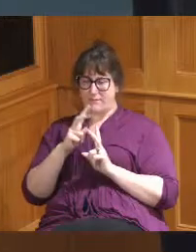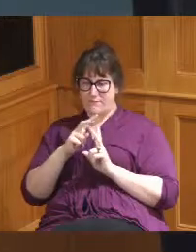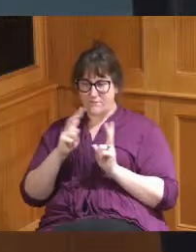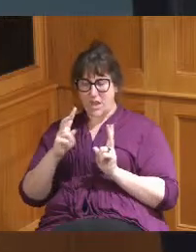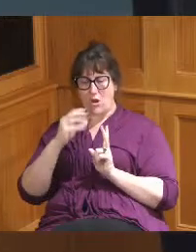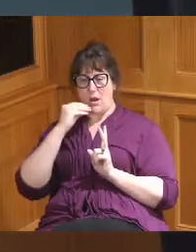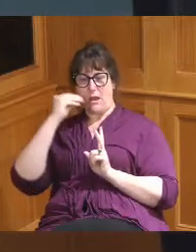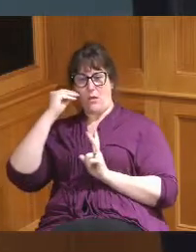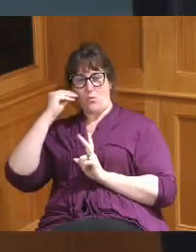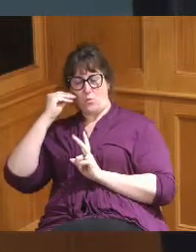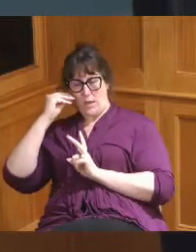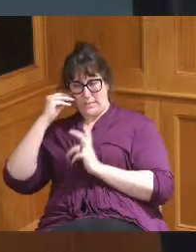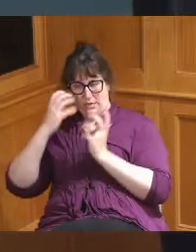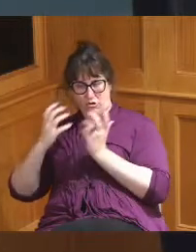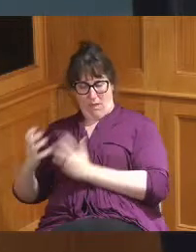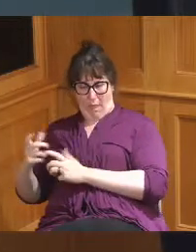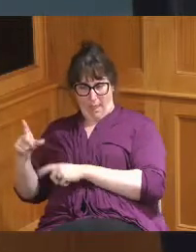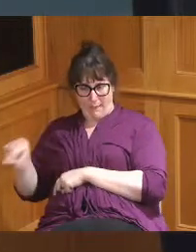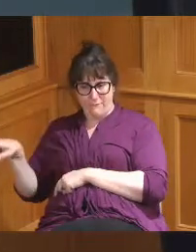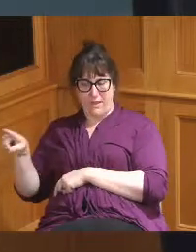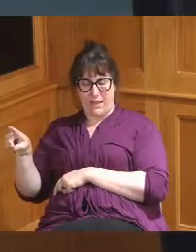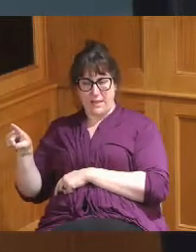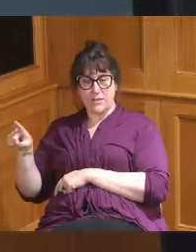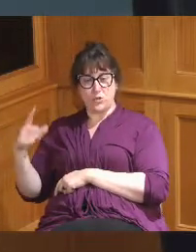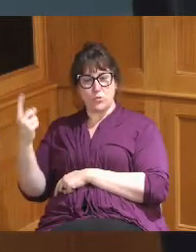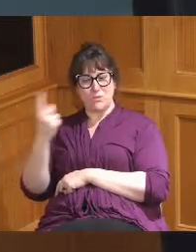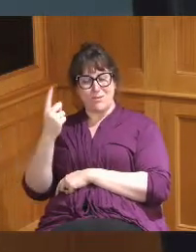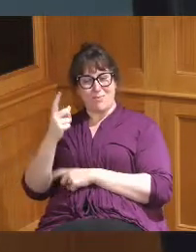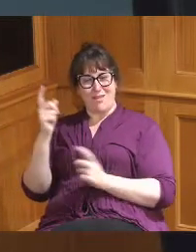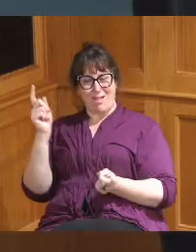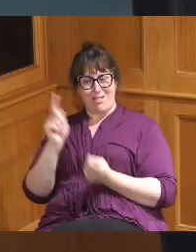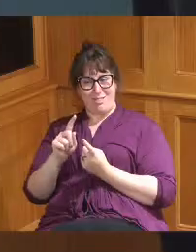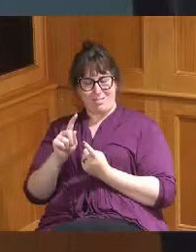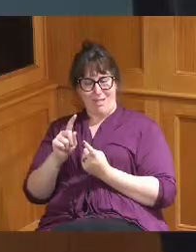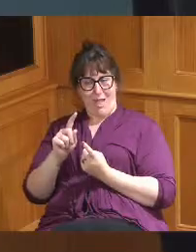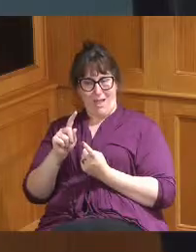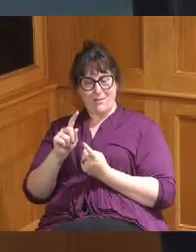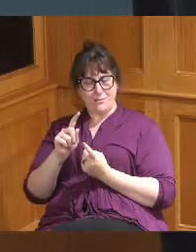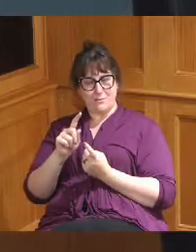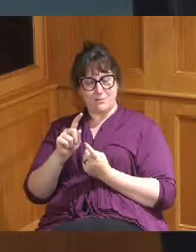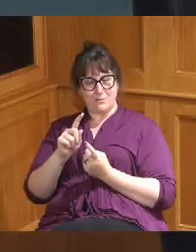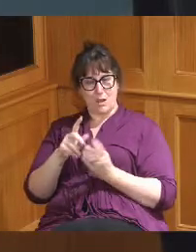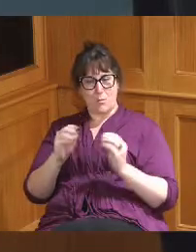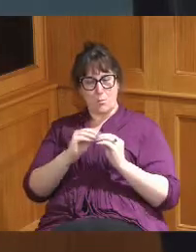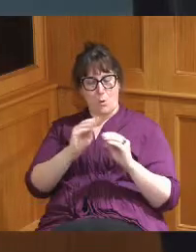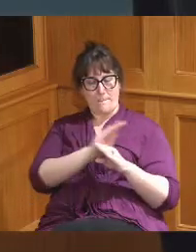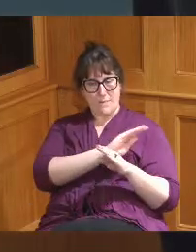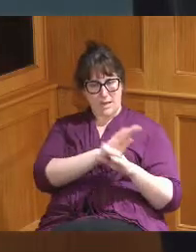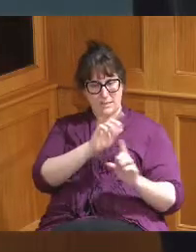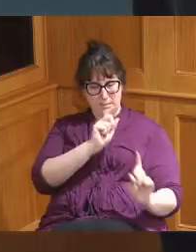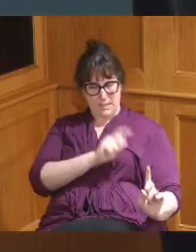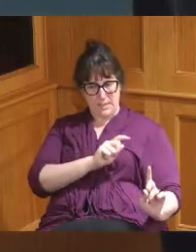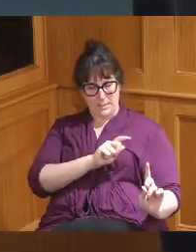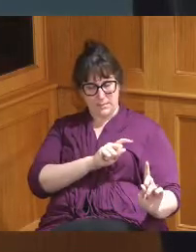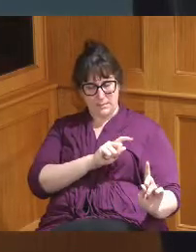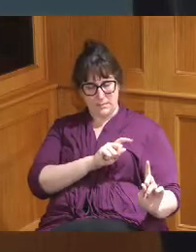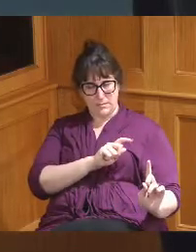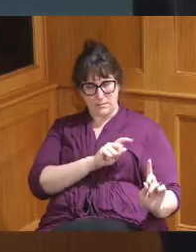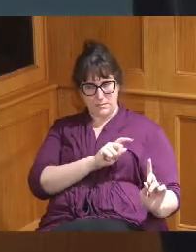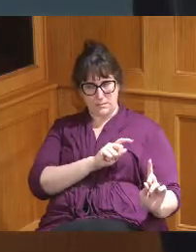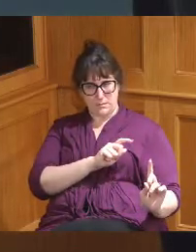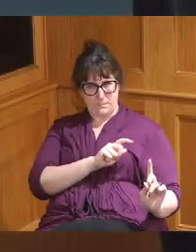to something that is less residential heavy and relies more on the more industrial and